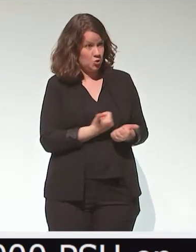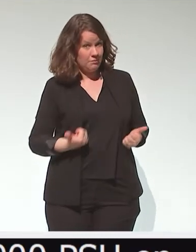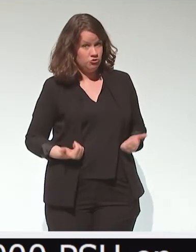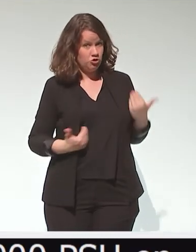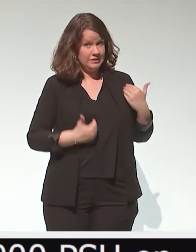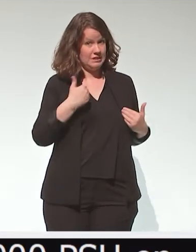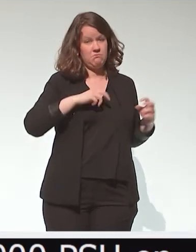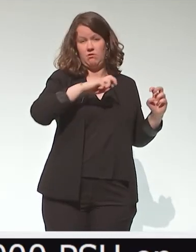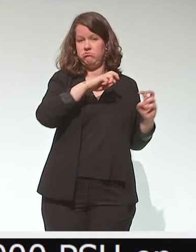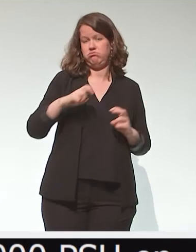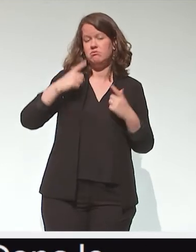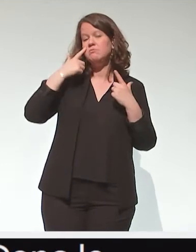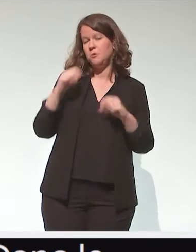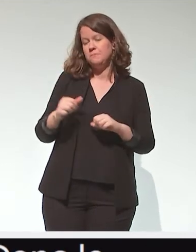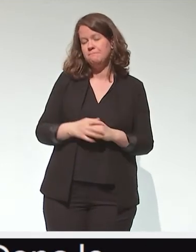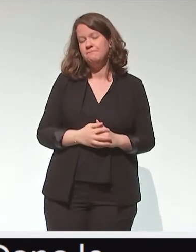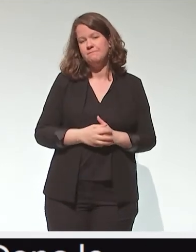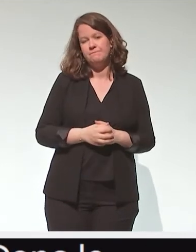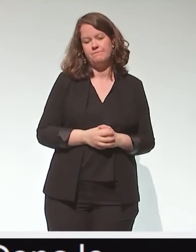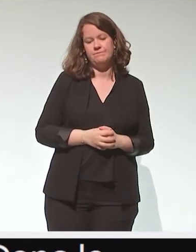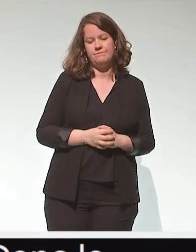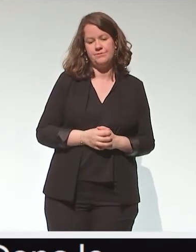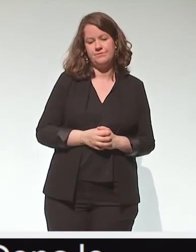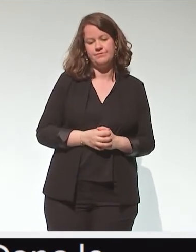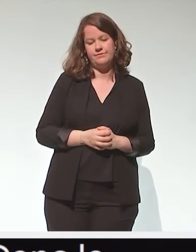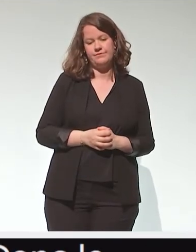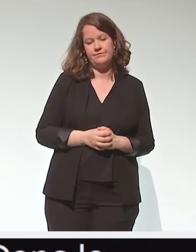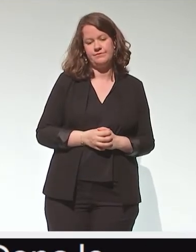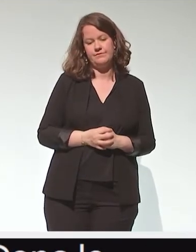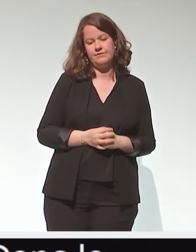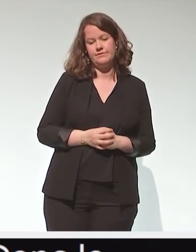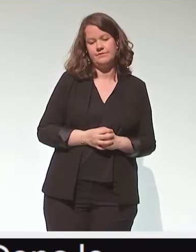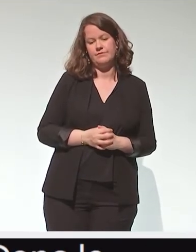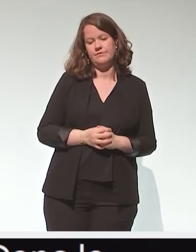really helped people with disabilities in concrete